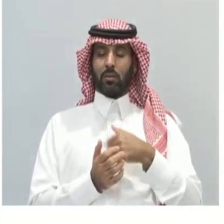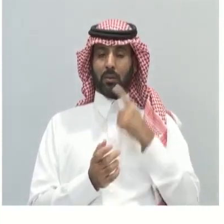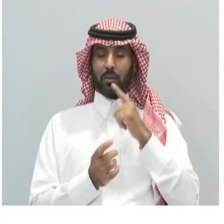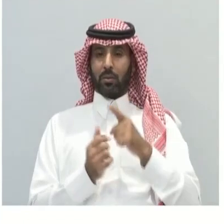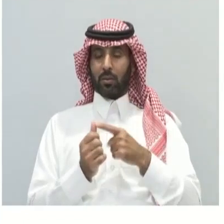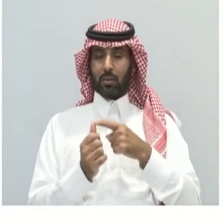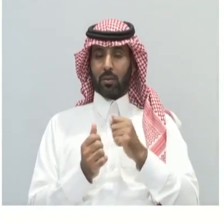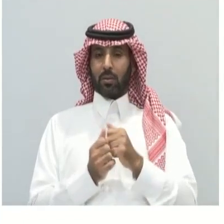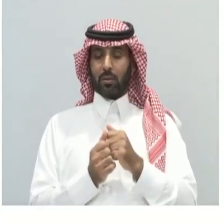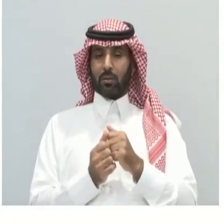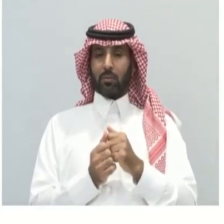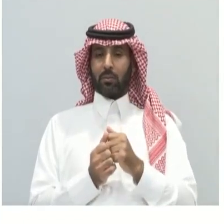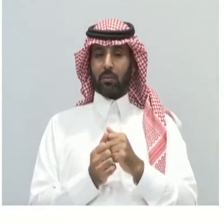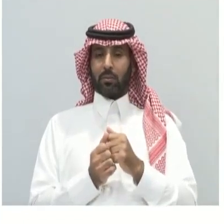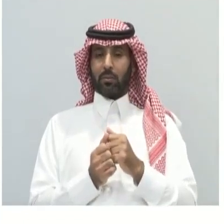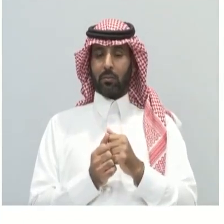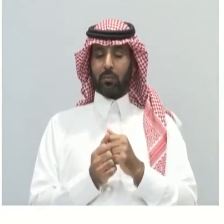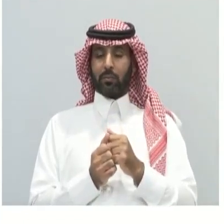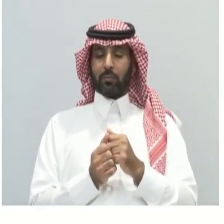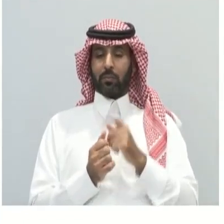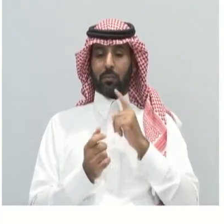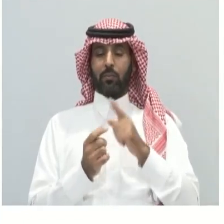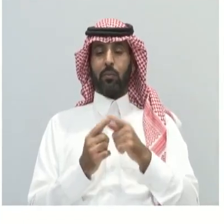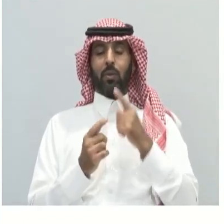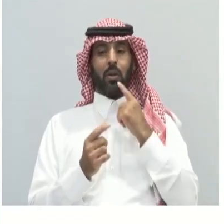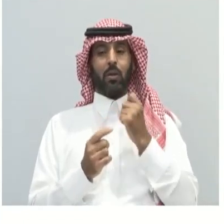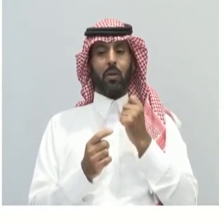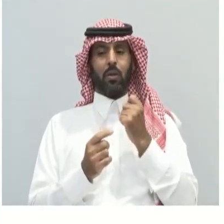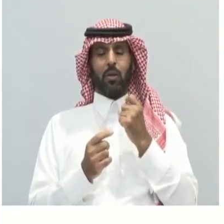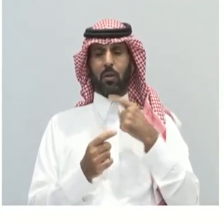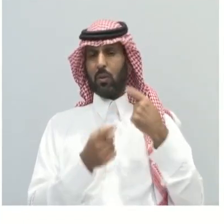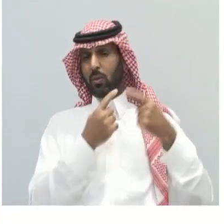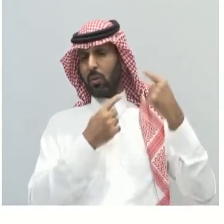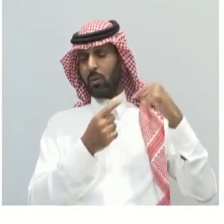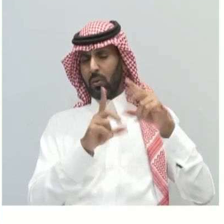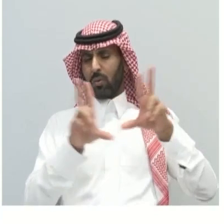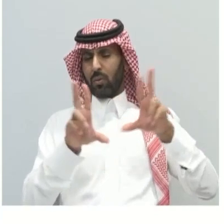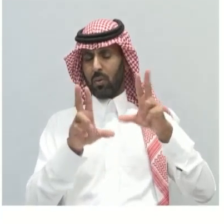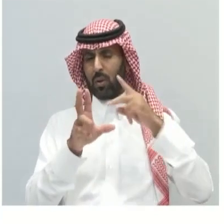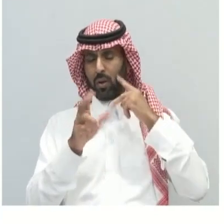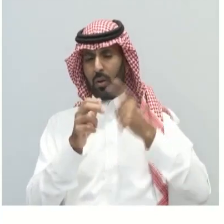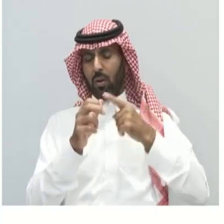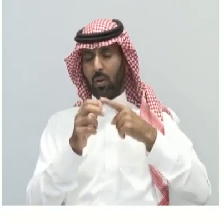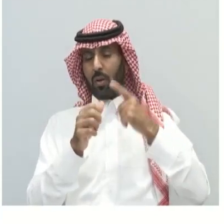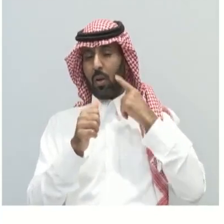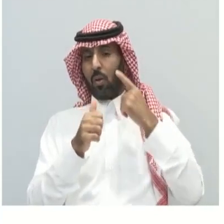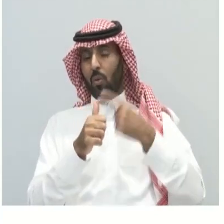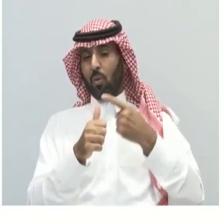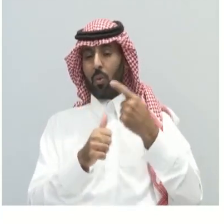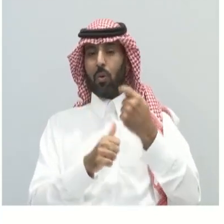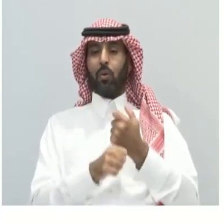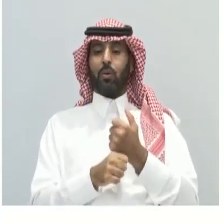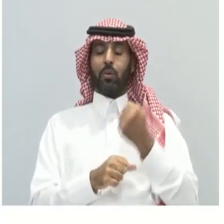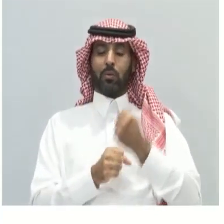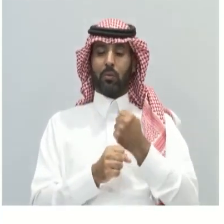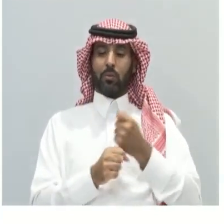a number of technological milestones in the history of television. Again, in his